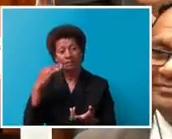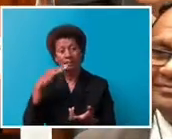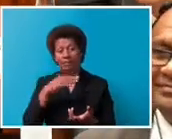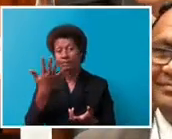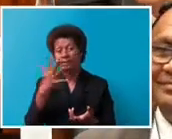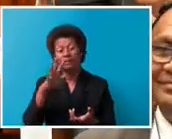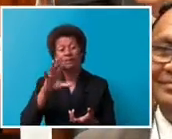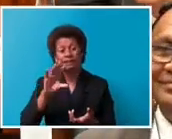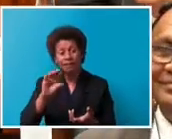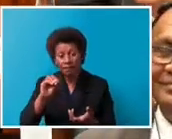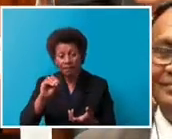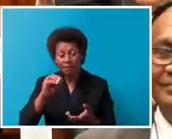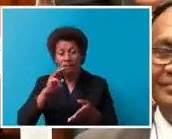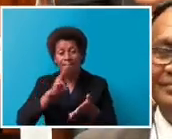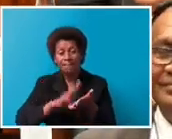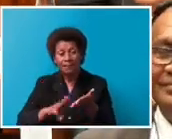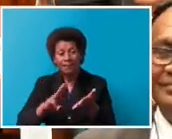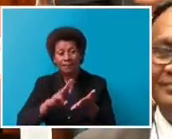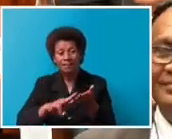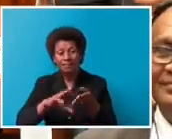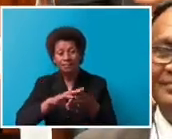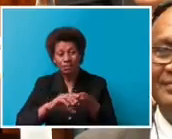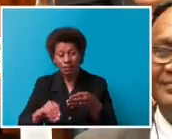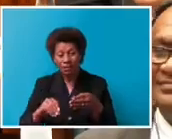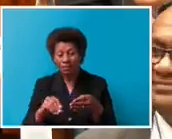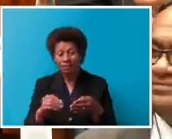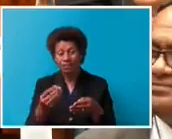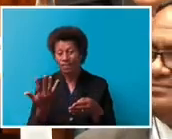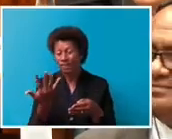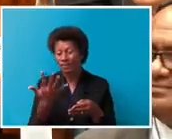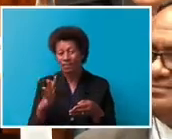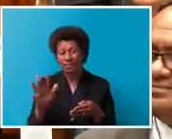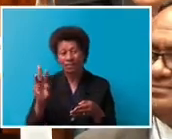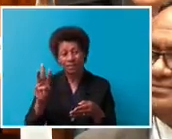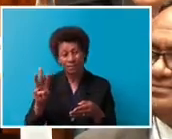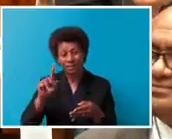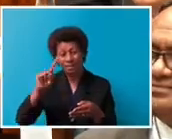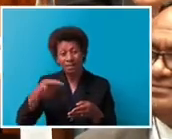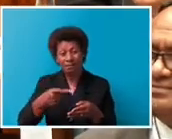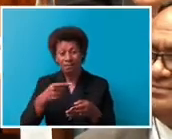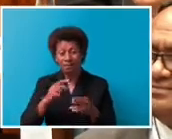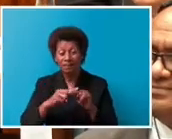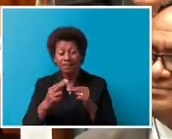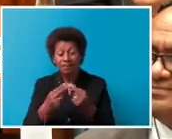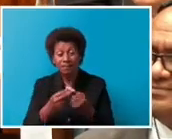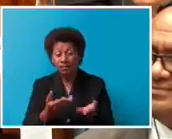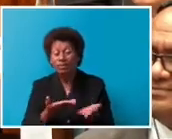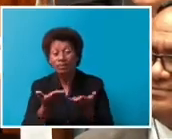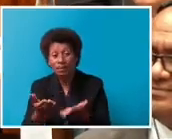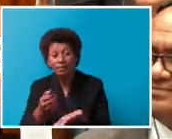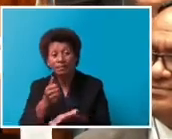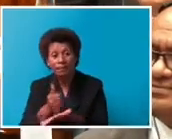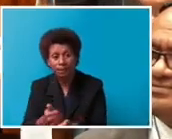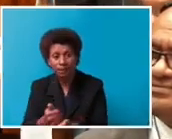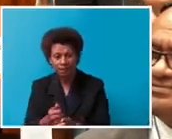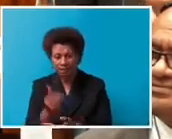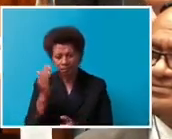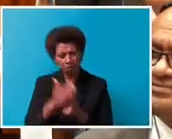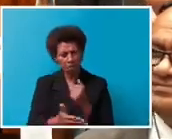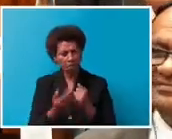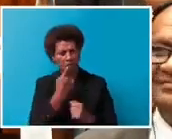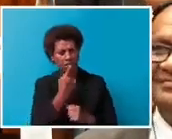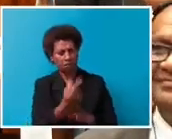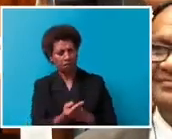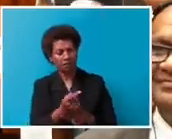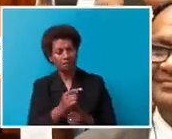$650 million from 53,000 families to give them the relief. None of them are talking about